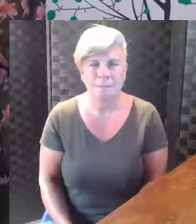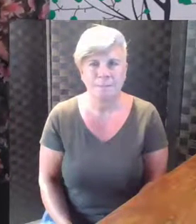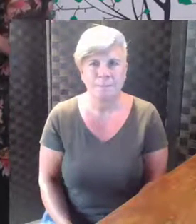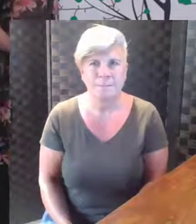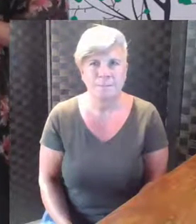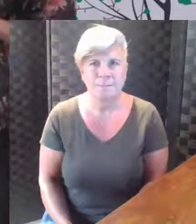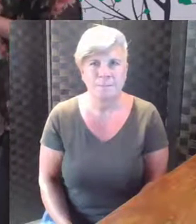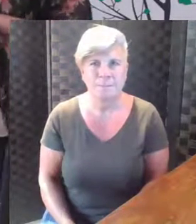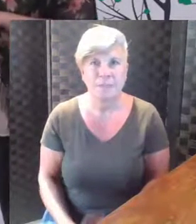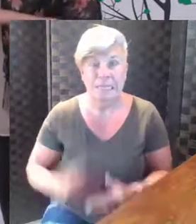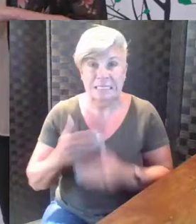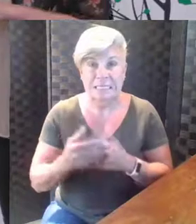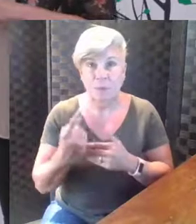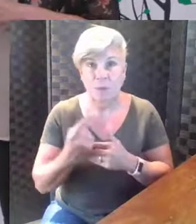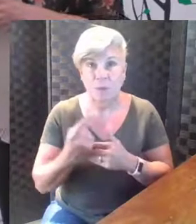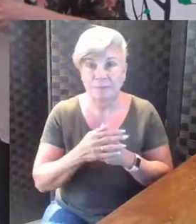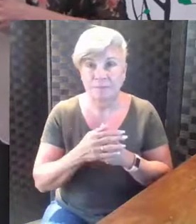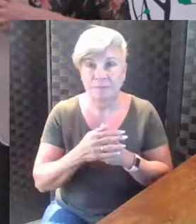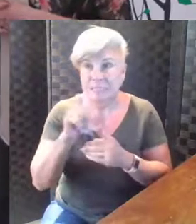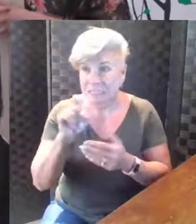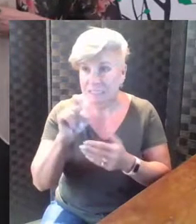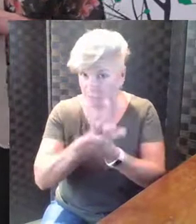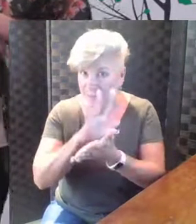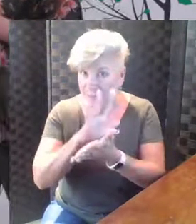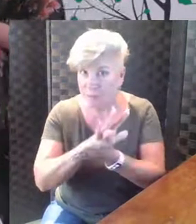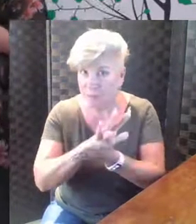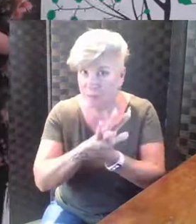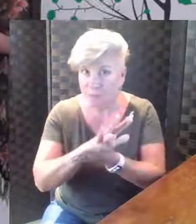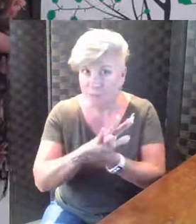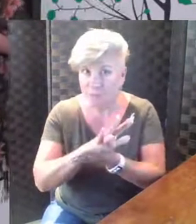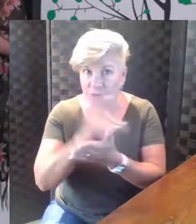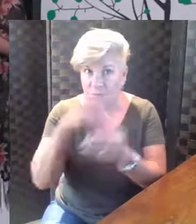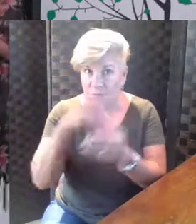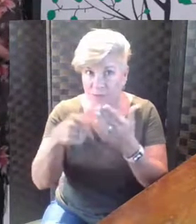Okay, so for this next part, you are going to need your worksheet